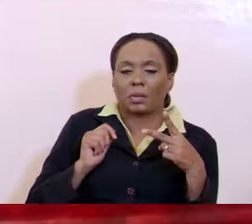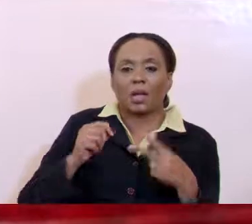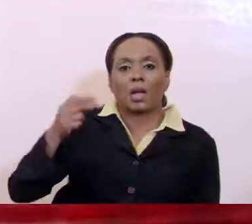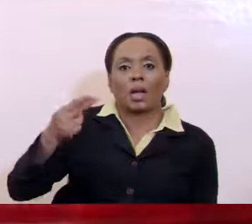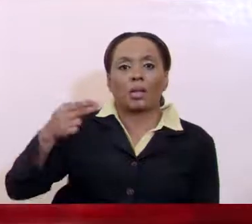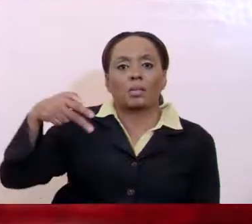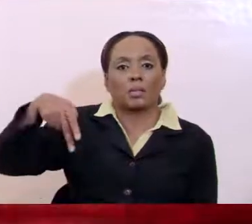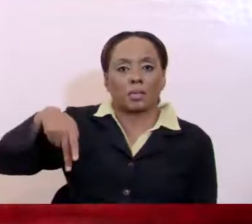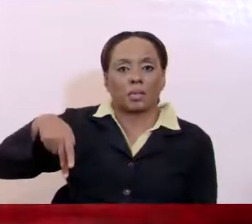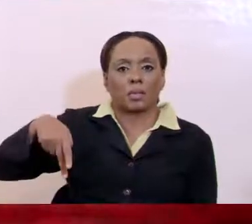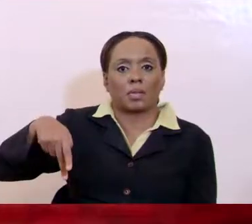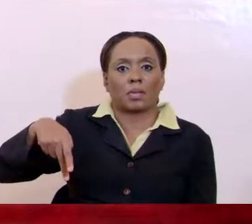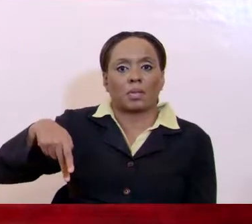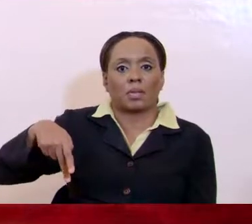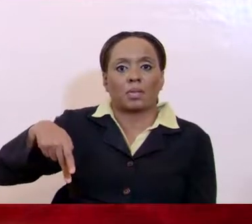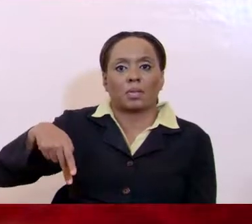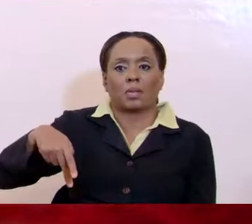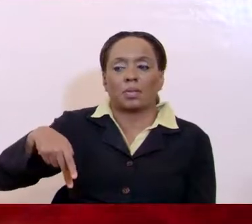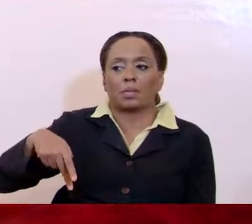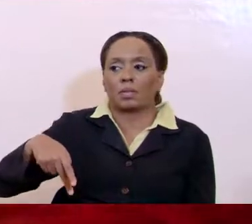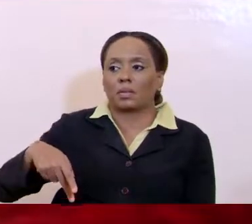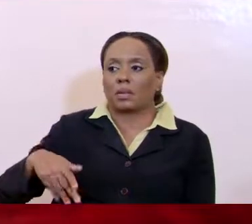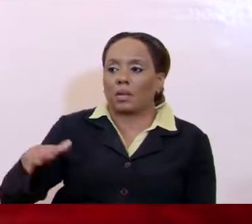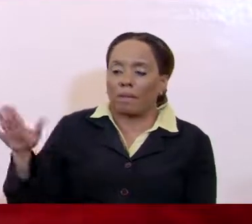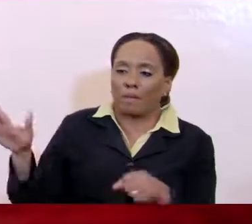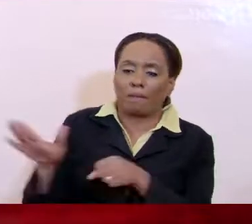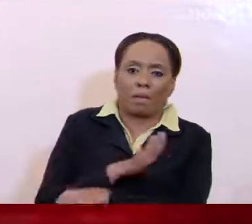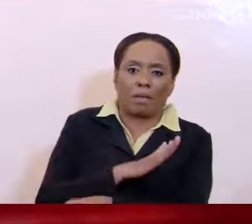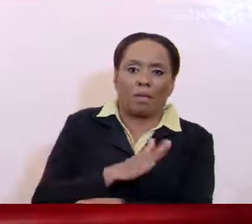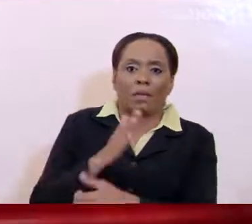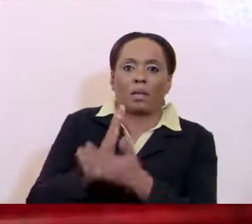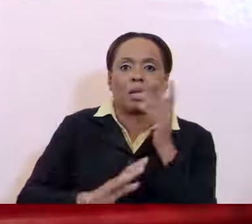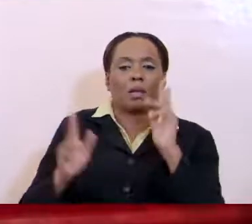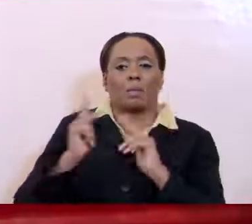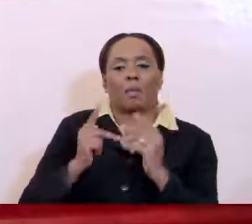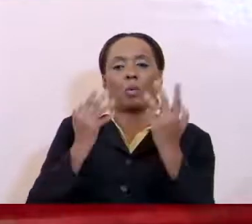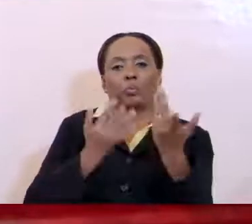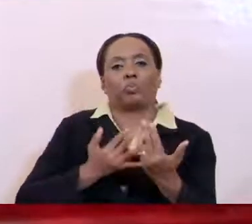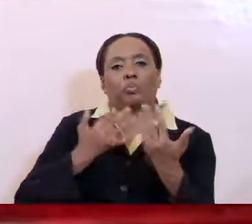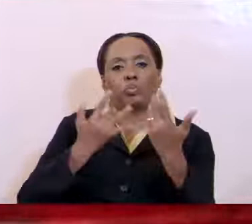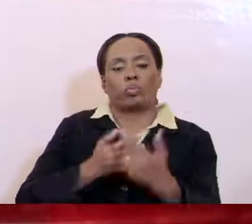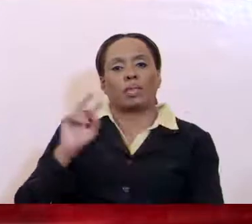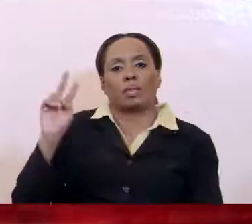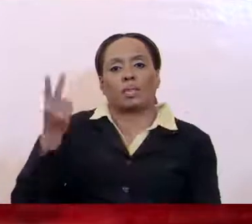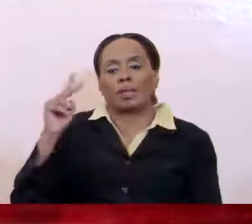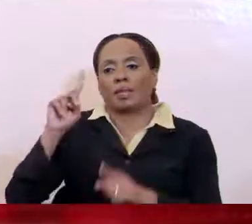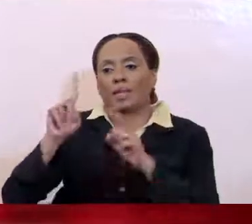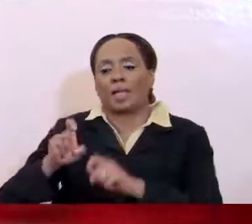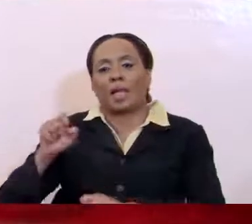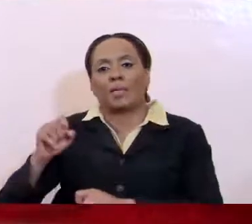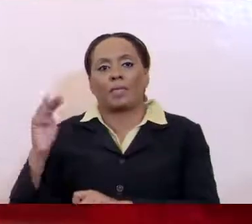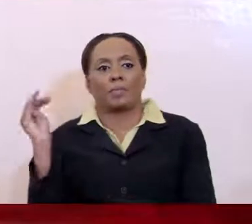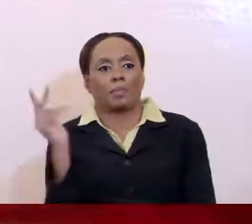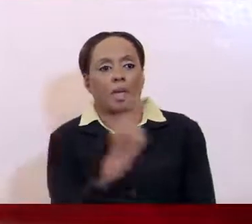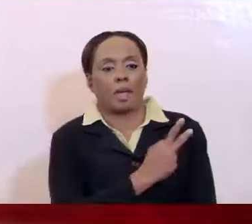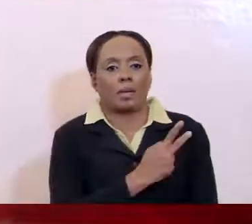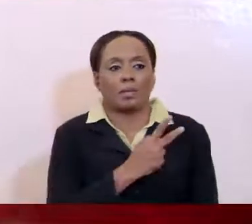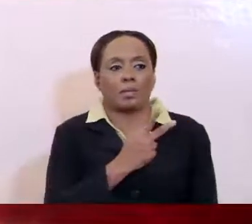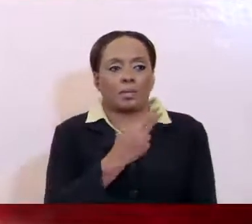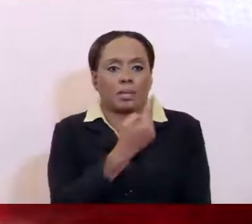being overcrowded and some persons who've been awaiting a second test having to go back to the QEH pending